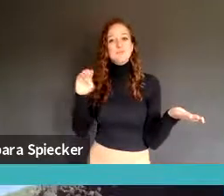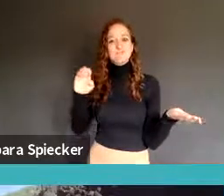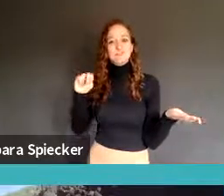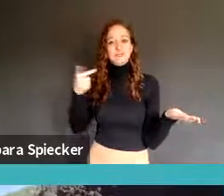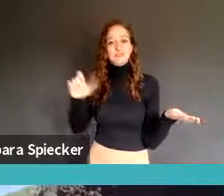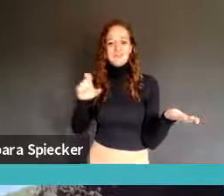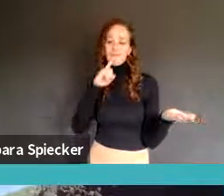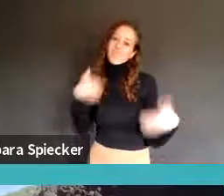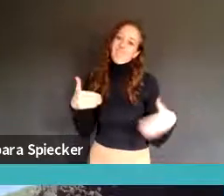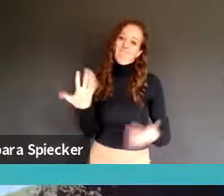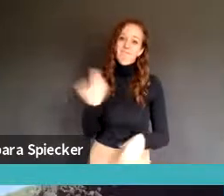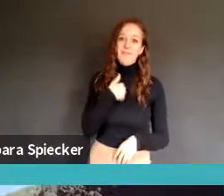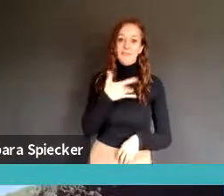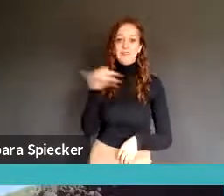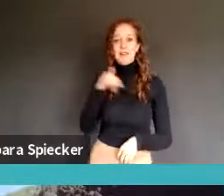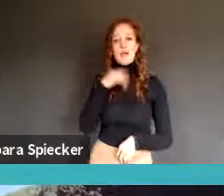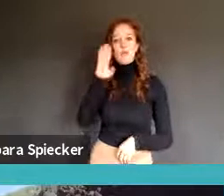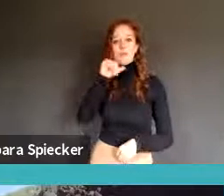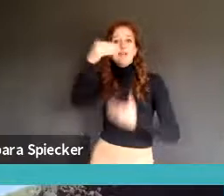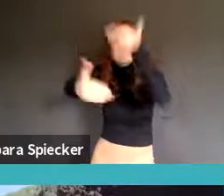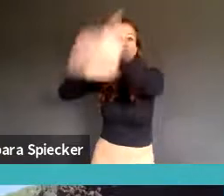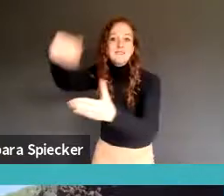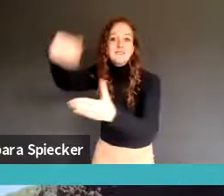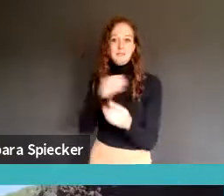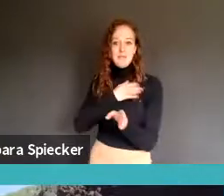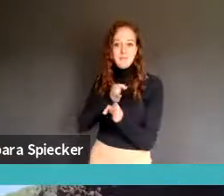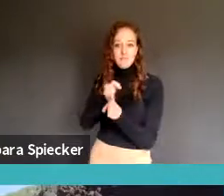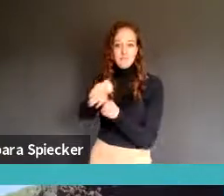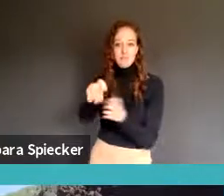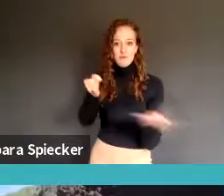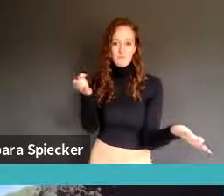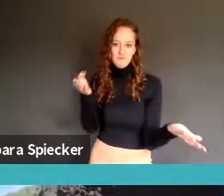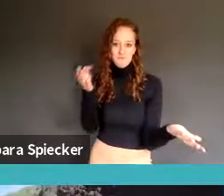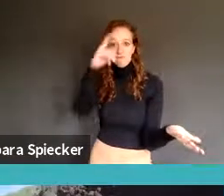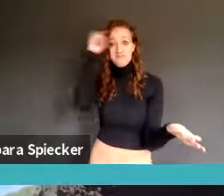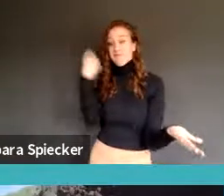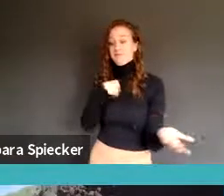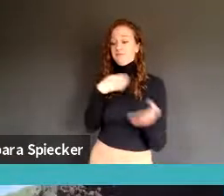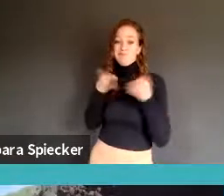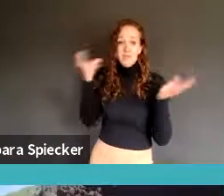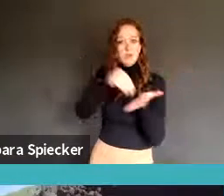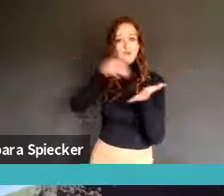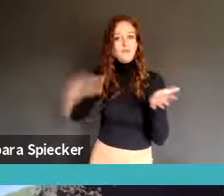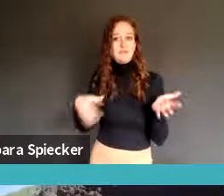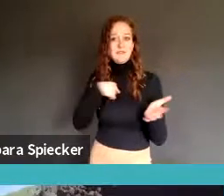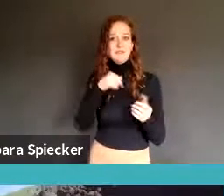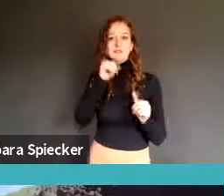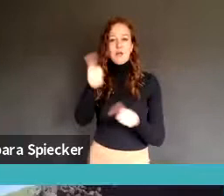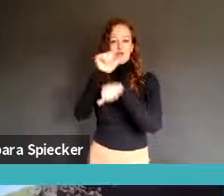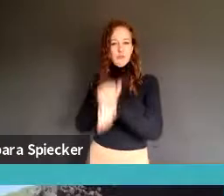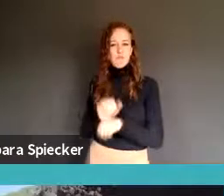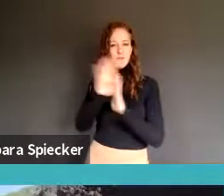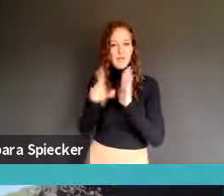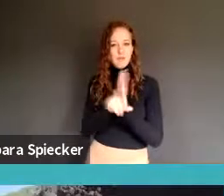course, I have to start with my advisor, Bruce Mengi. I feel like I wouldn't have advanced in my career if not for